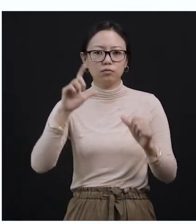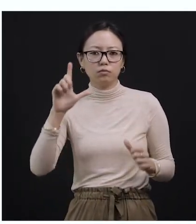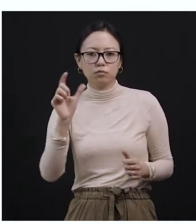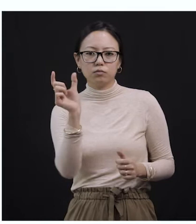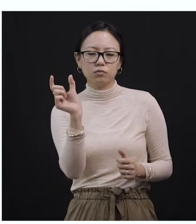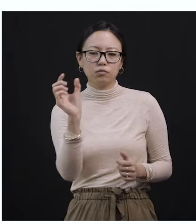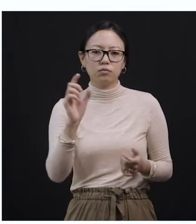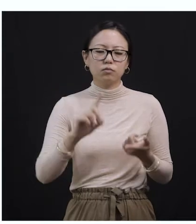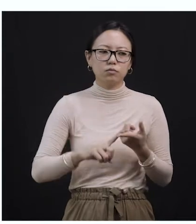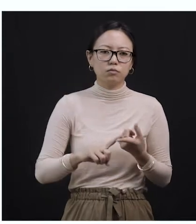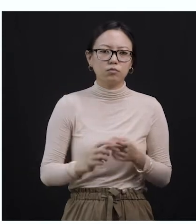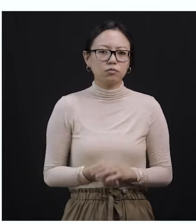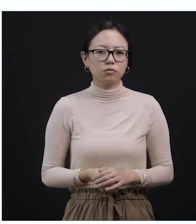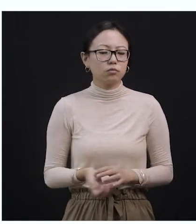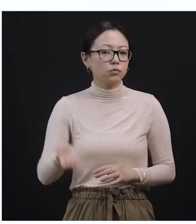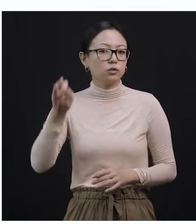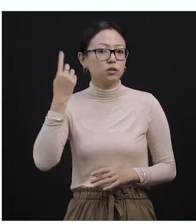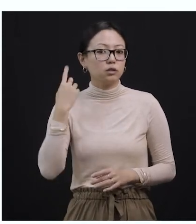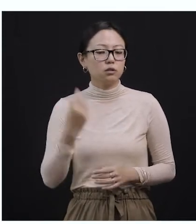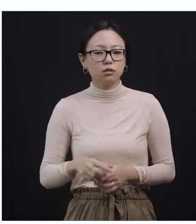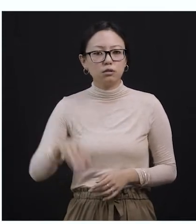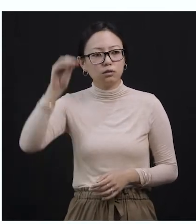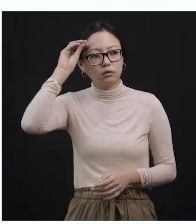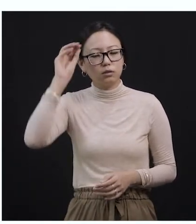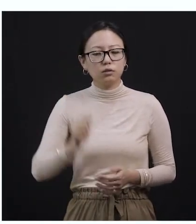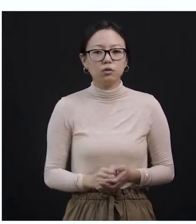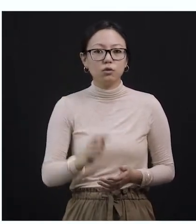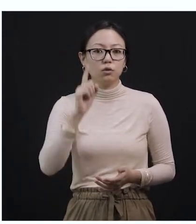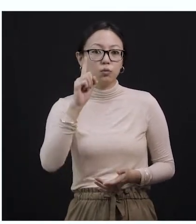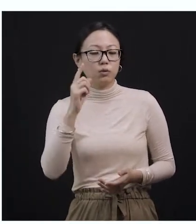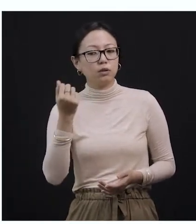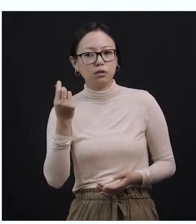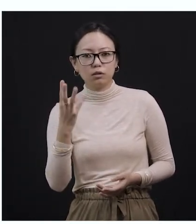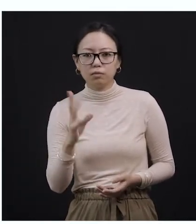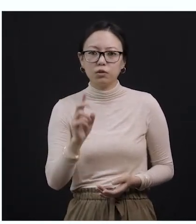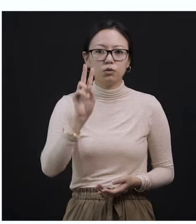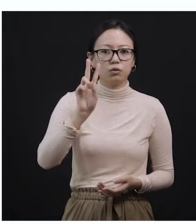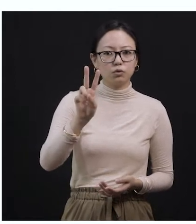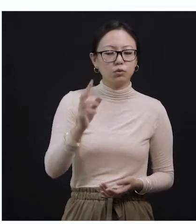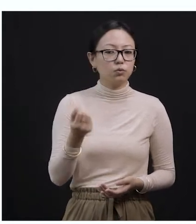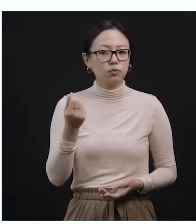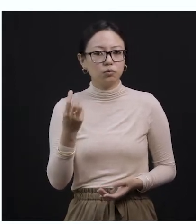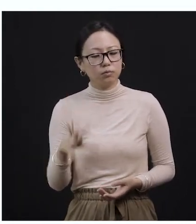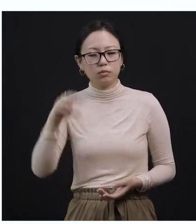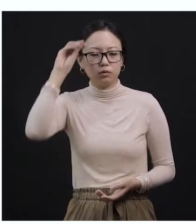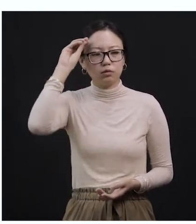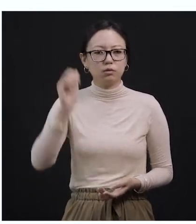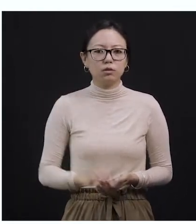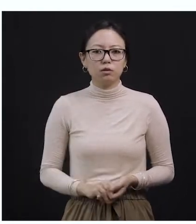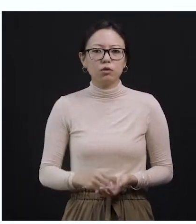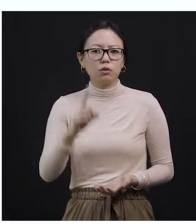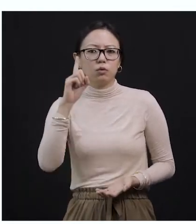one digit number and two digit numbers. So let's do a quick recap again. So if you look at the one